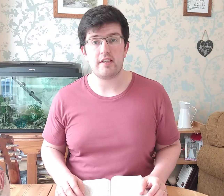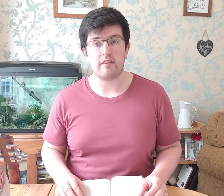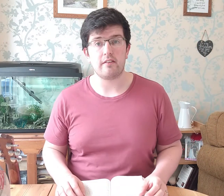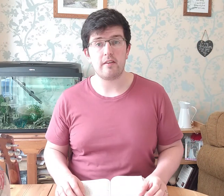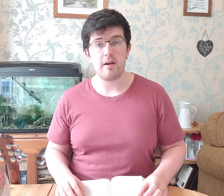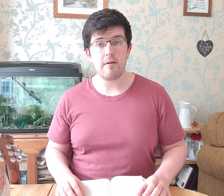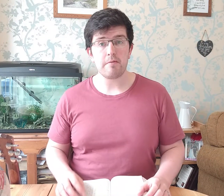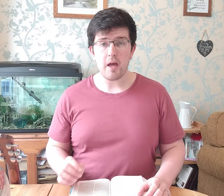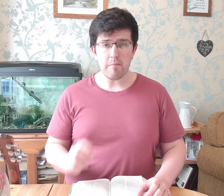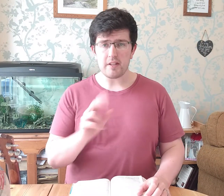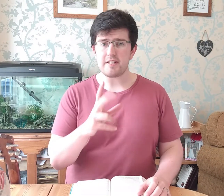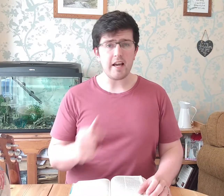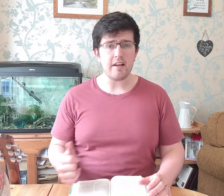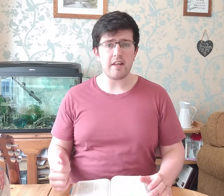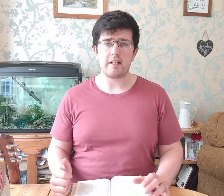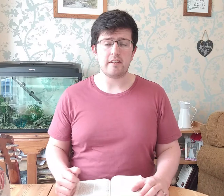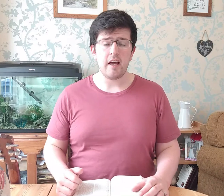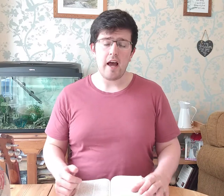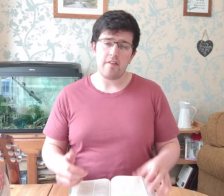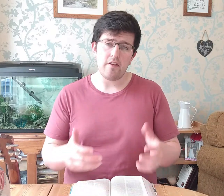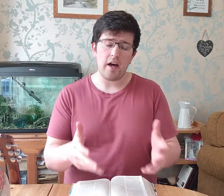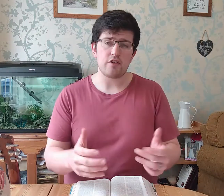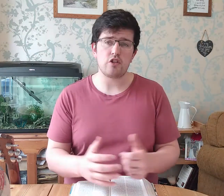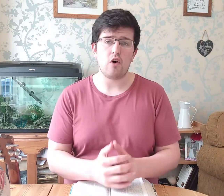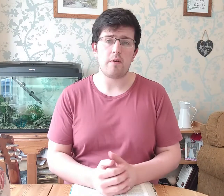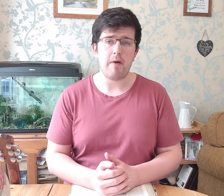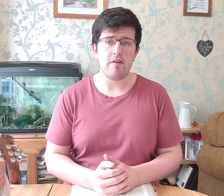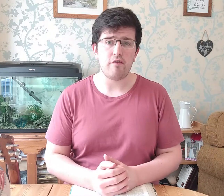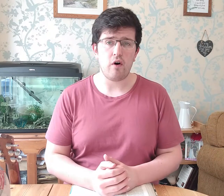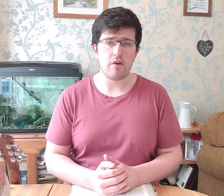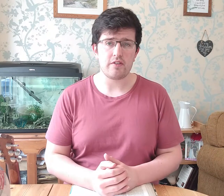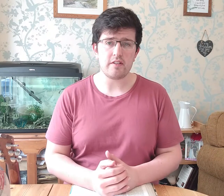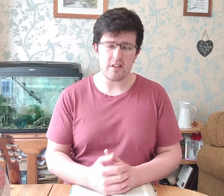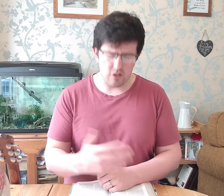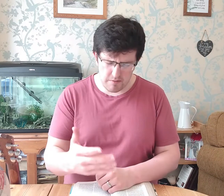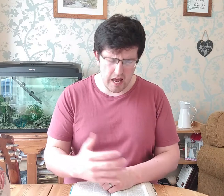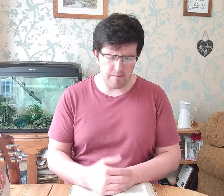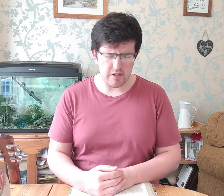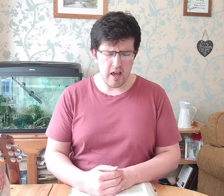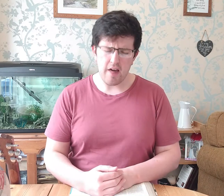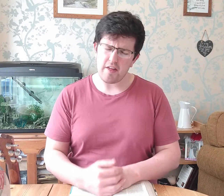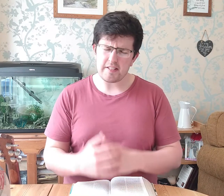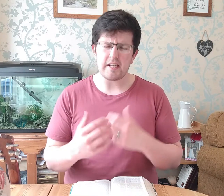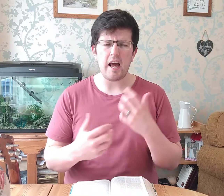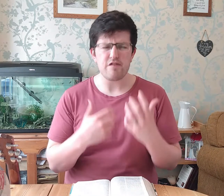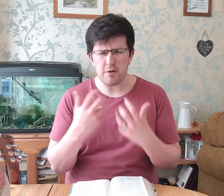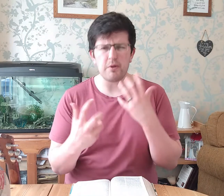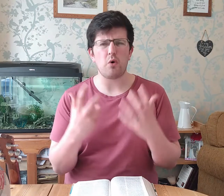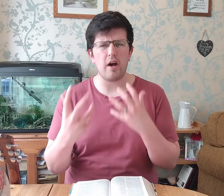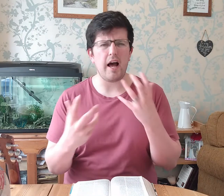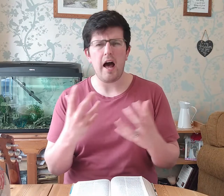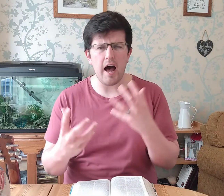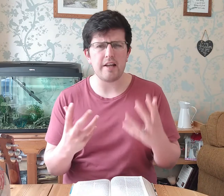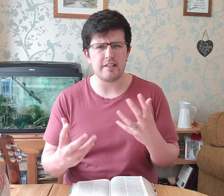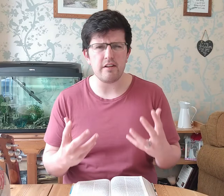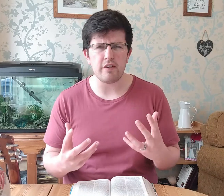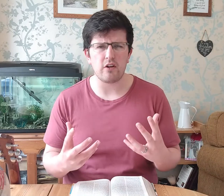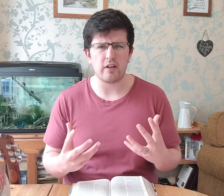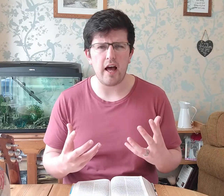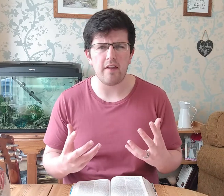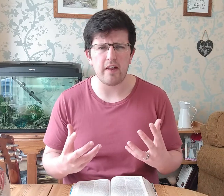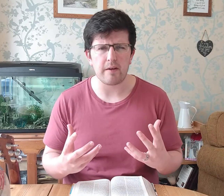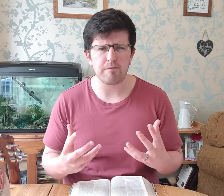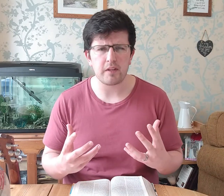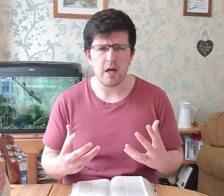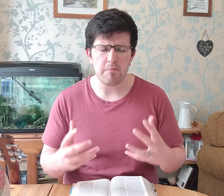knowing Jesus. But the second thing that story meant for us is that sometimes things in life can be quite hard and